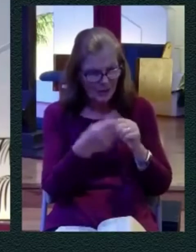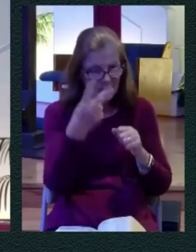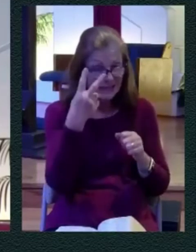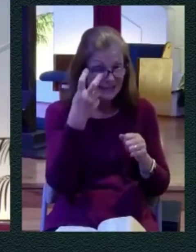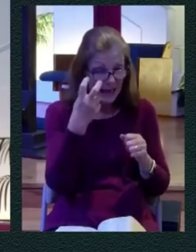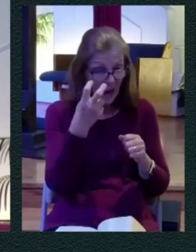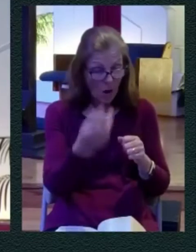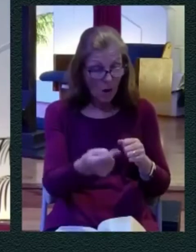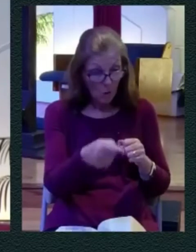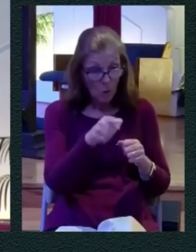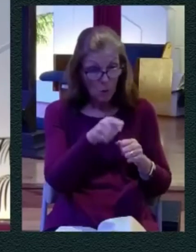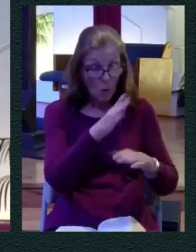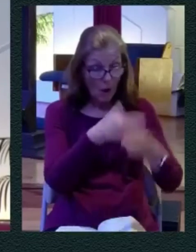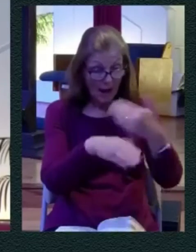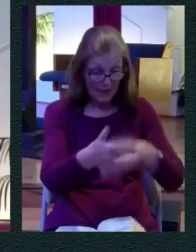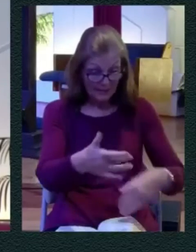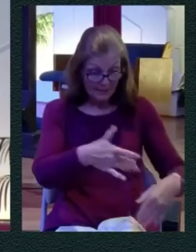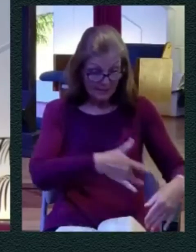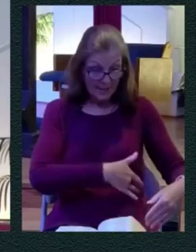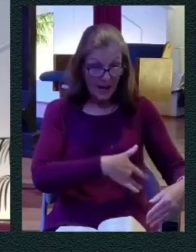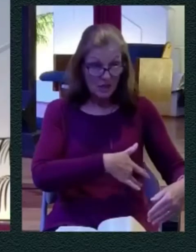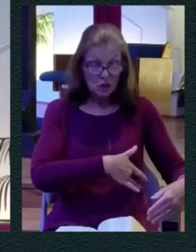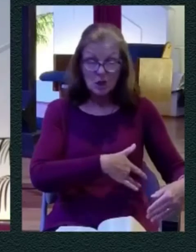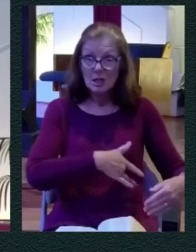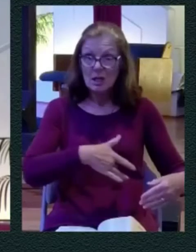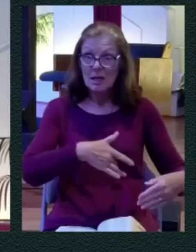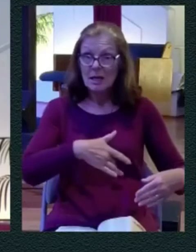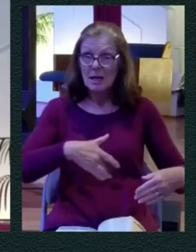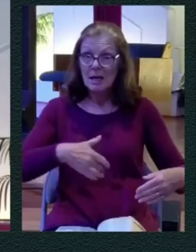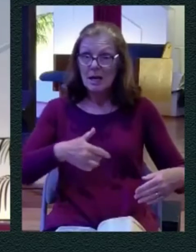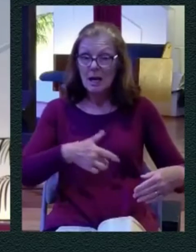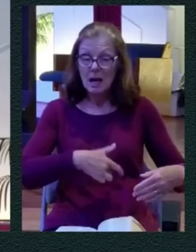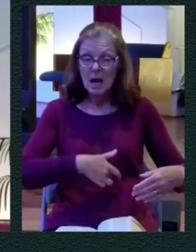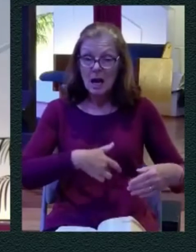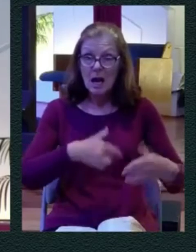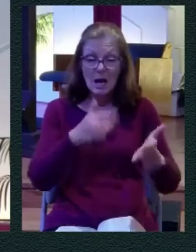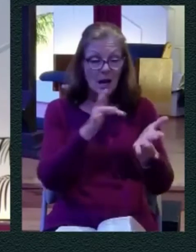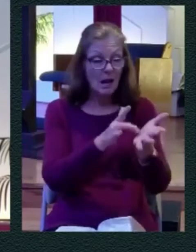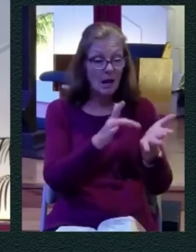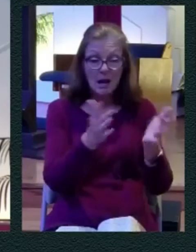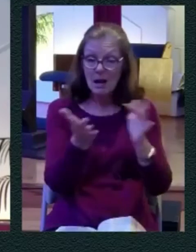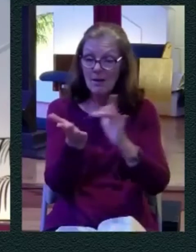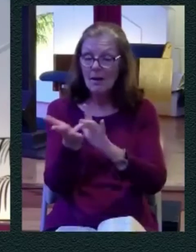And Thomas did that and he fell at his feet and he said, "My Lord and my God."